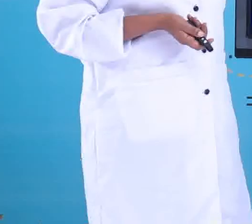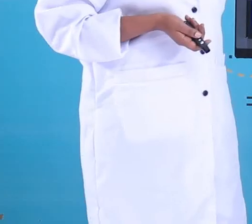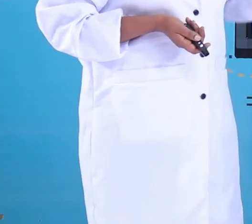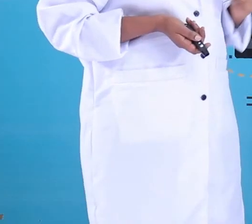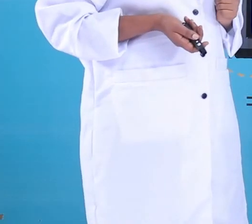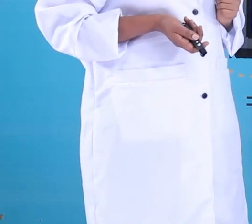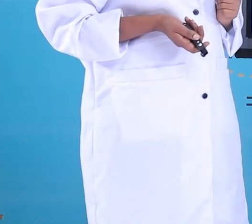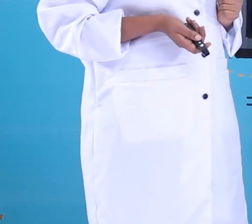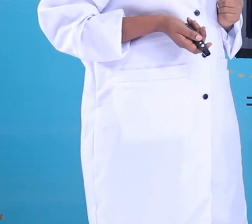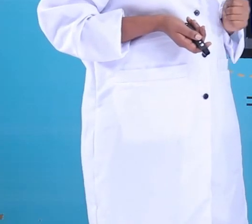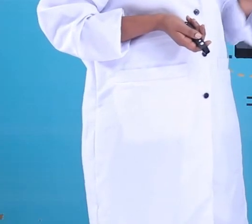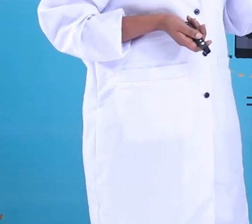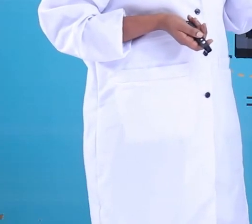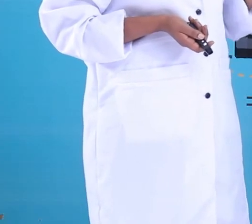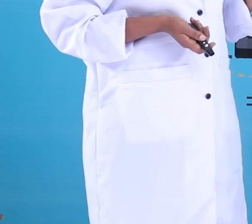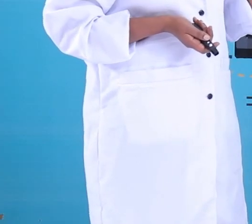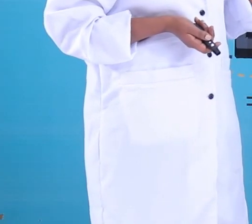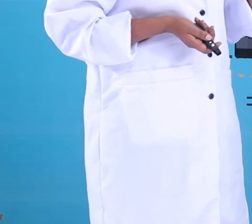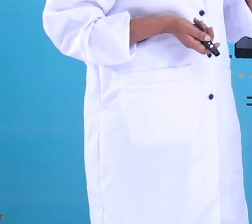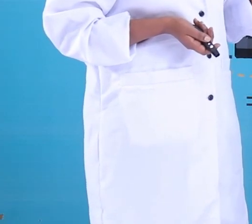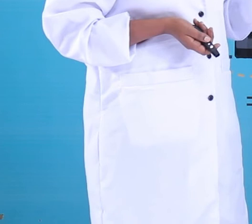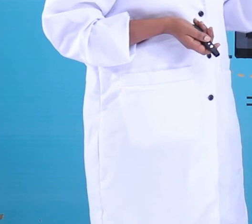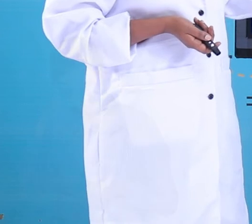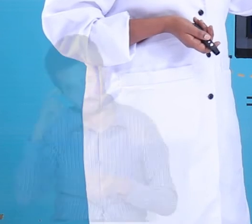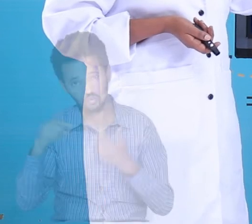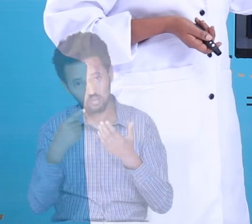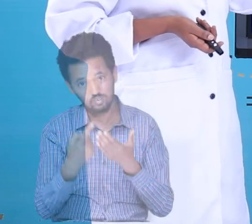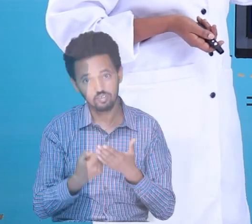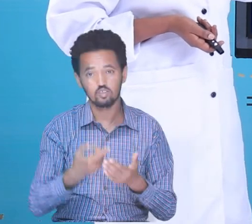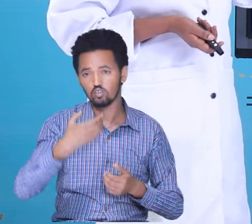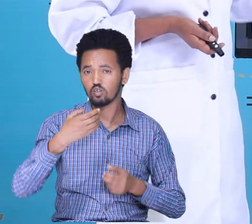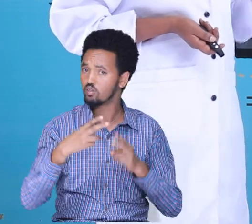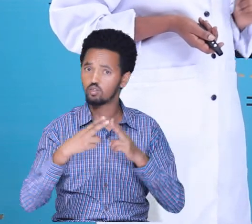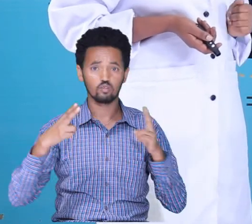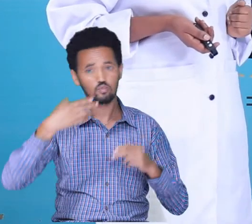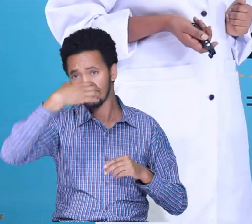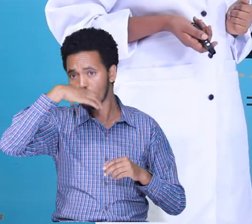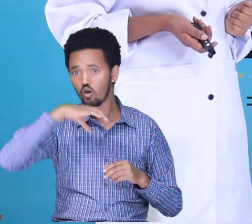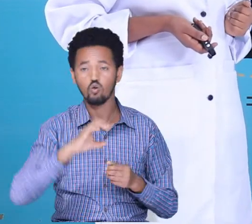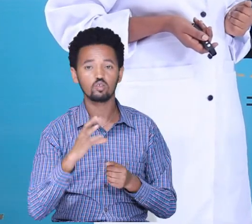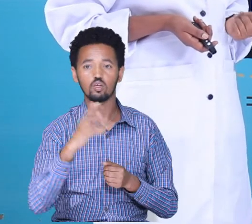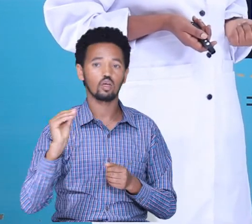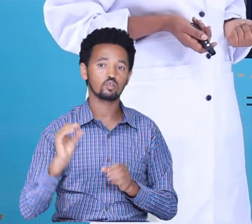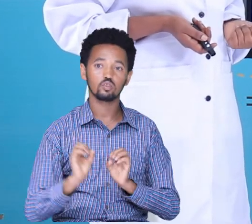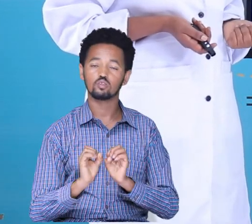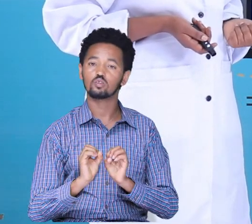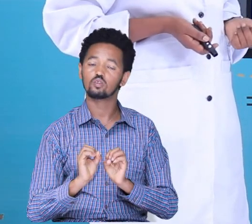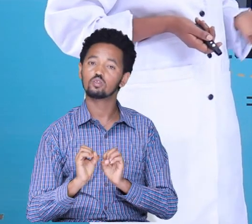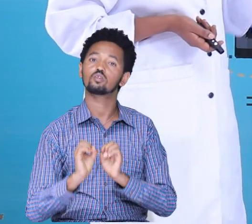The summer of the Mediterranean region is hot, sunny, and bright and